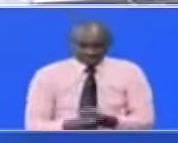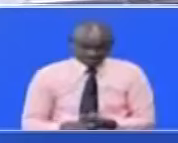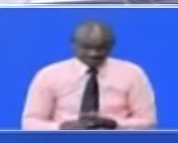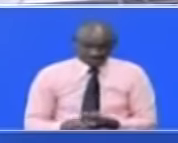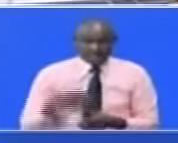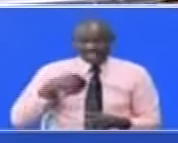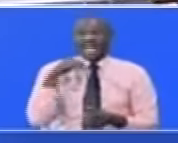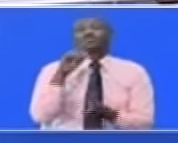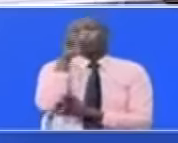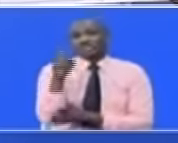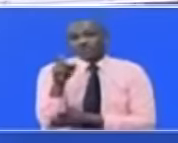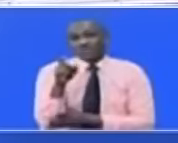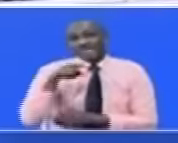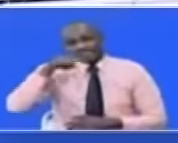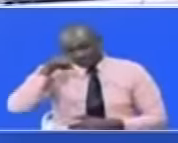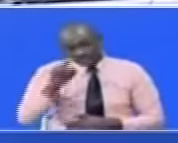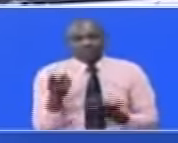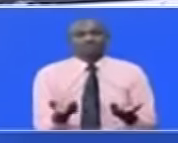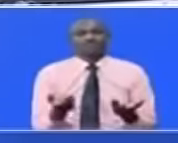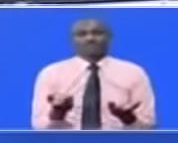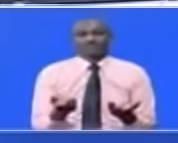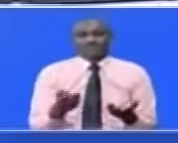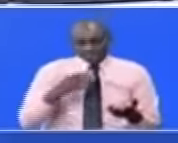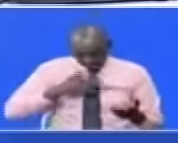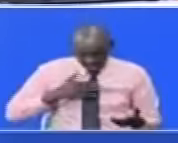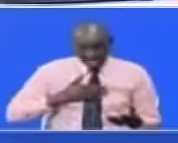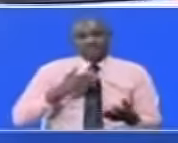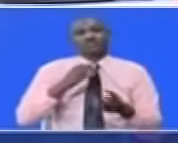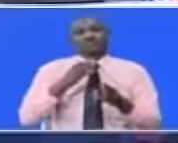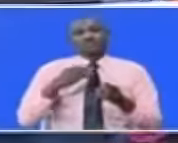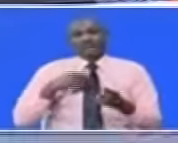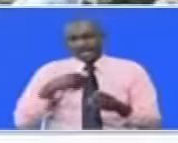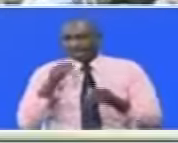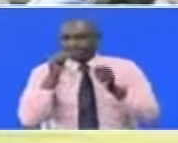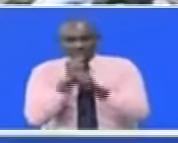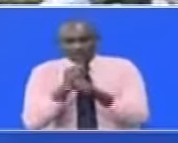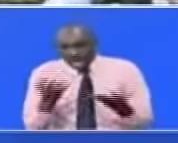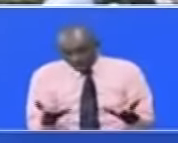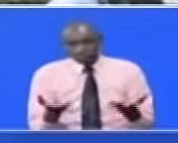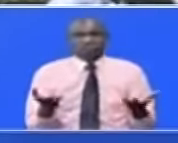question, what do they mean to each one of us? What's my part in it? How have I performed?